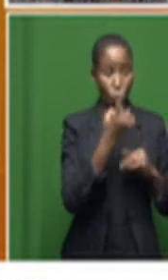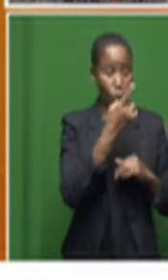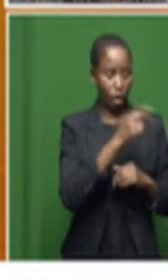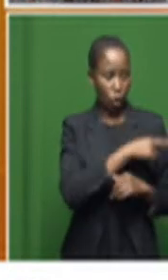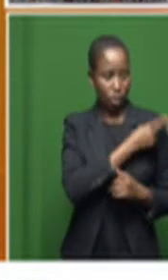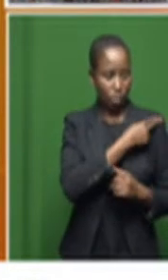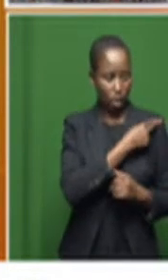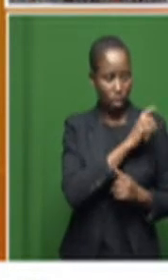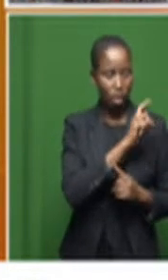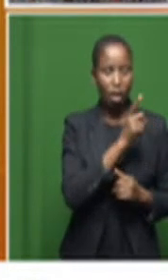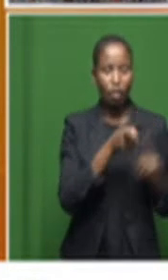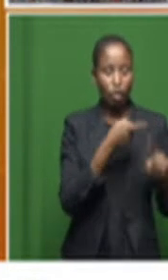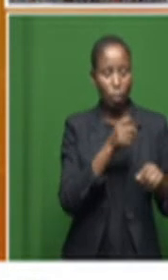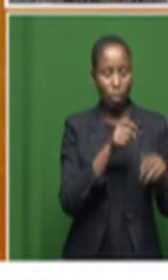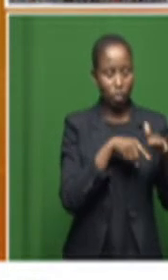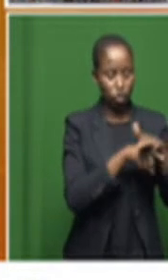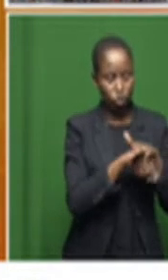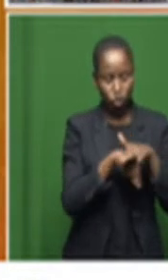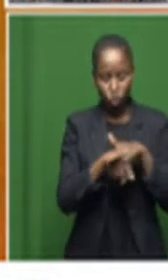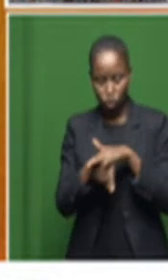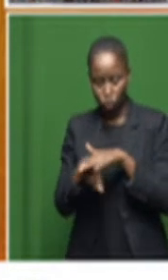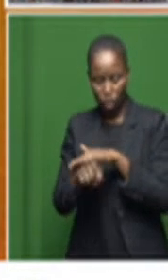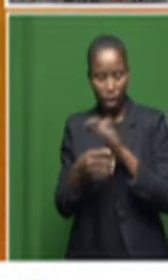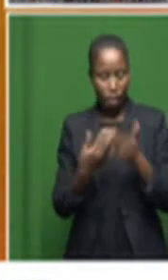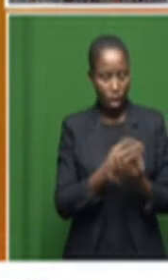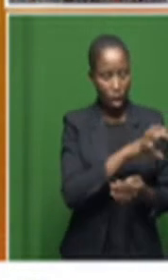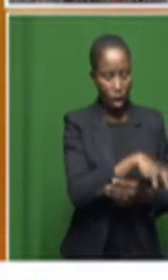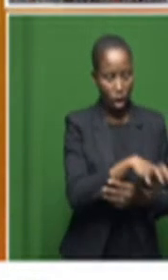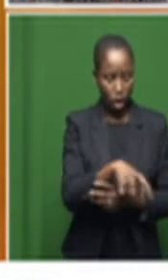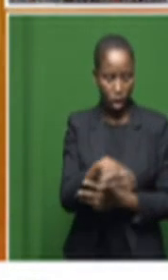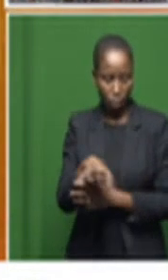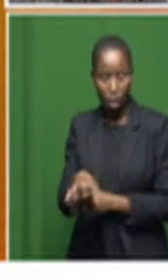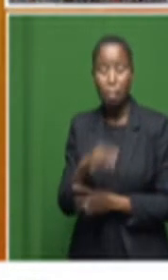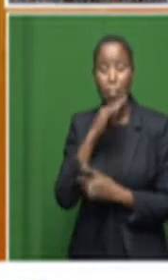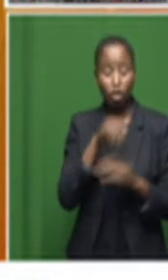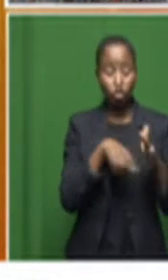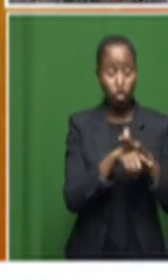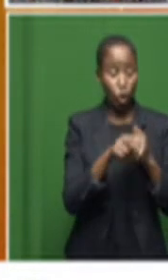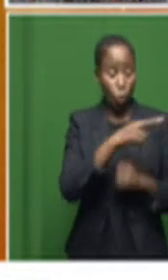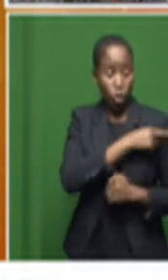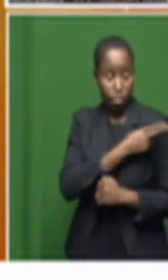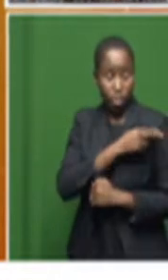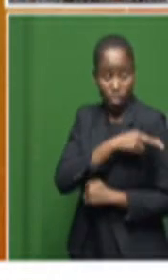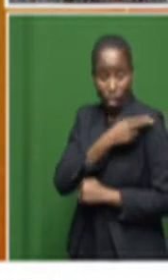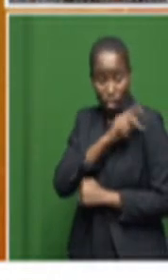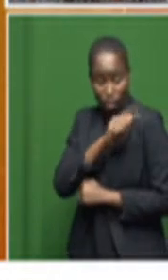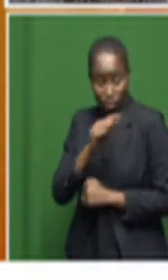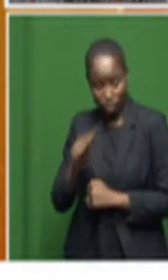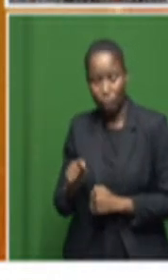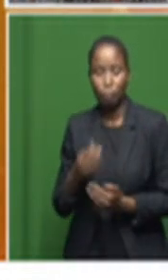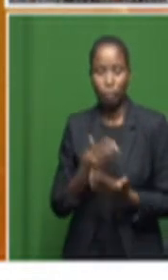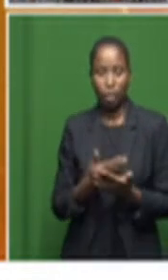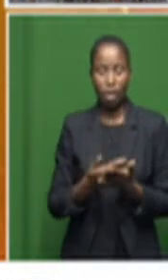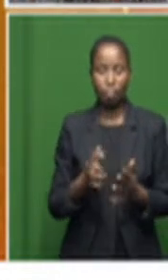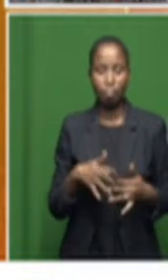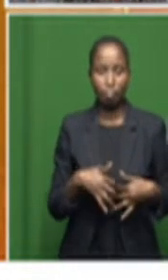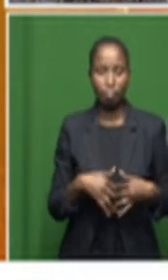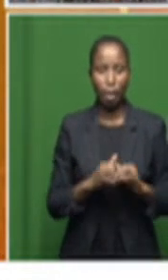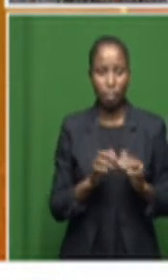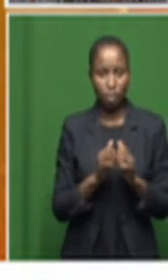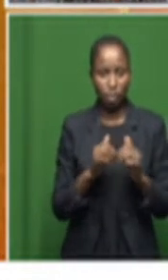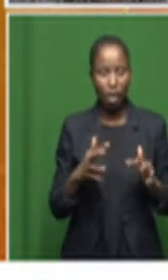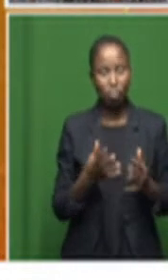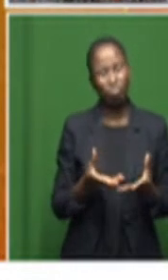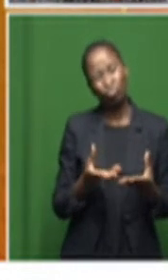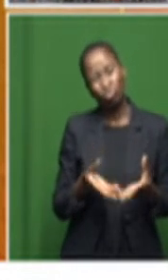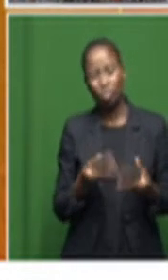district would be the hub, and the district hospitals would be the spokes, and will spend maximum 2